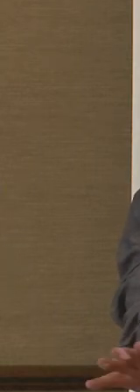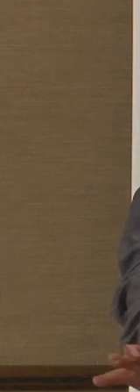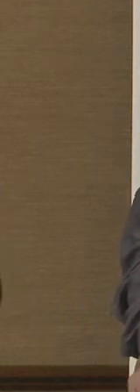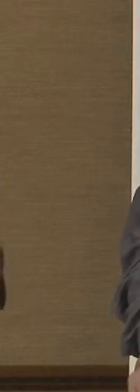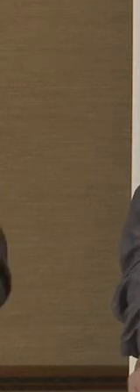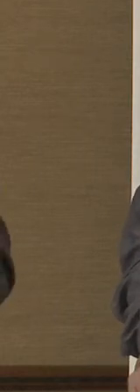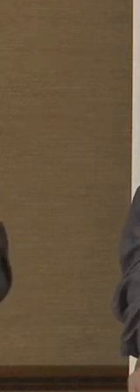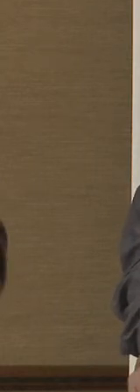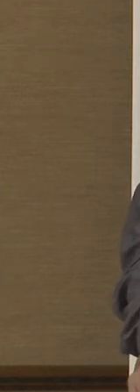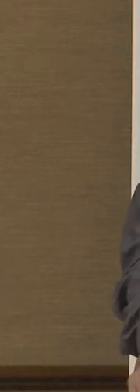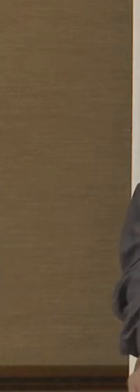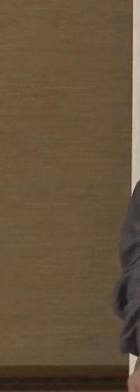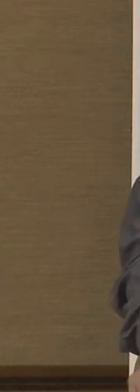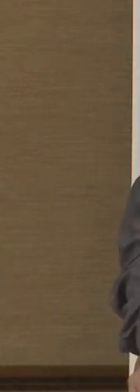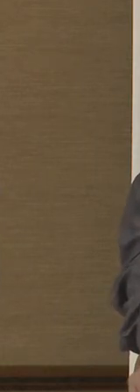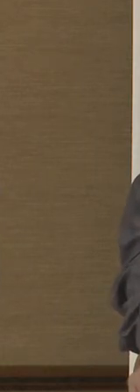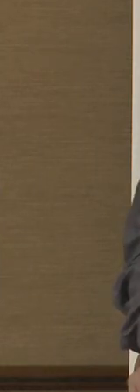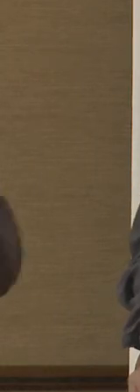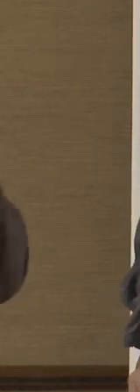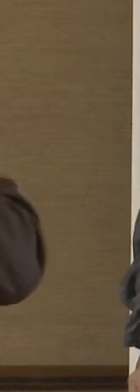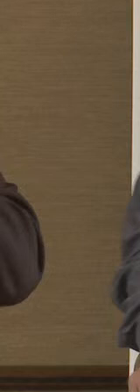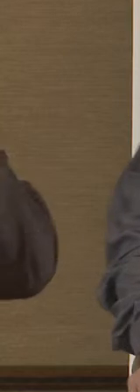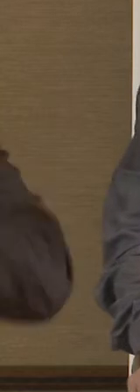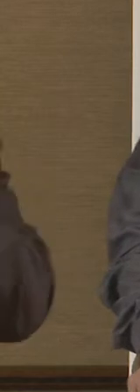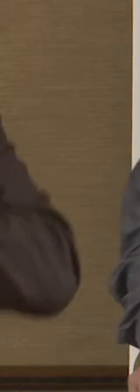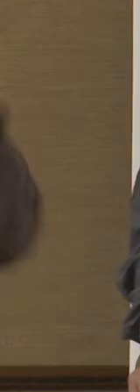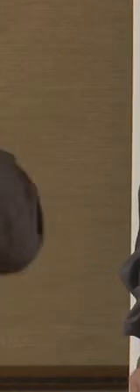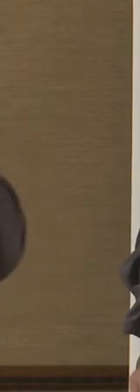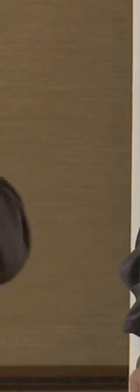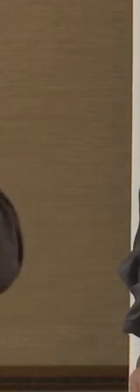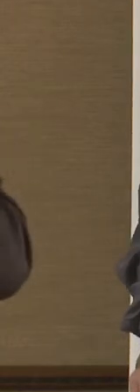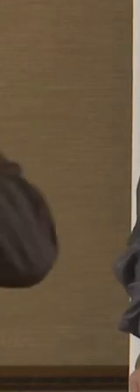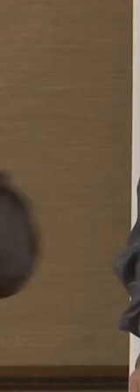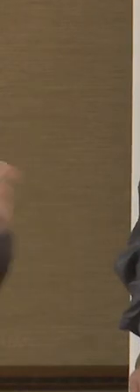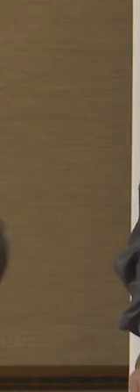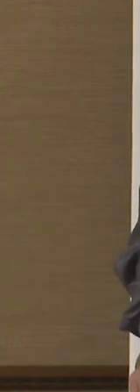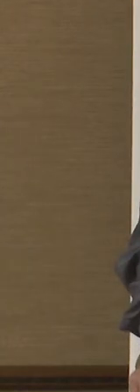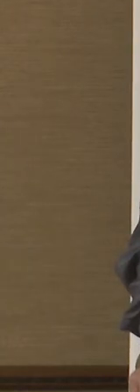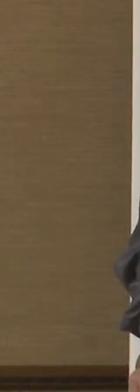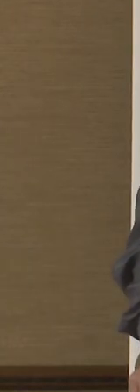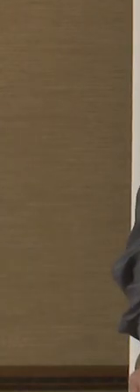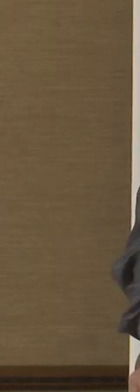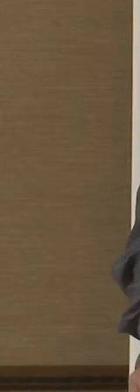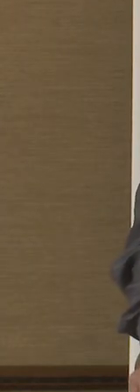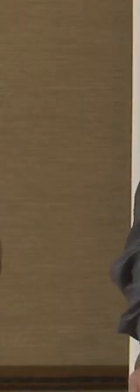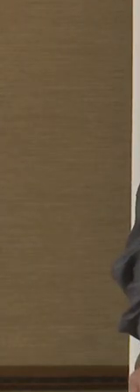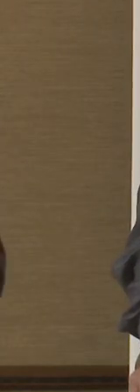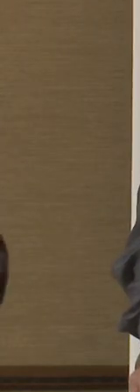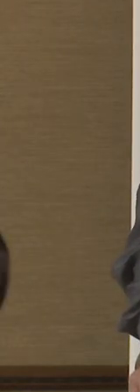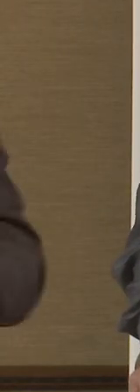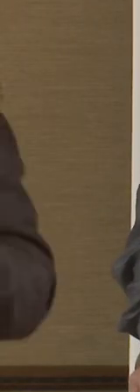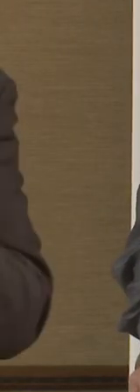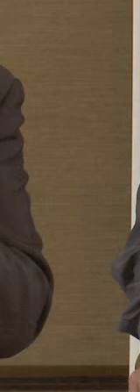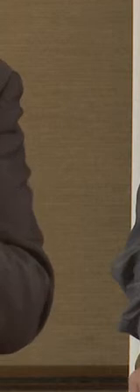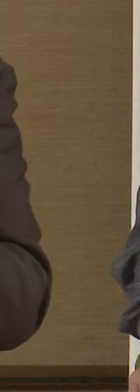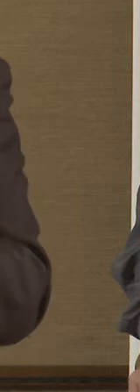maximising new and innovative service delivery channels, radically reducing our costs to drive